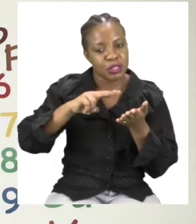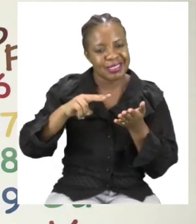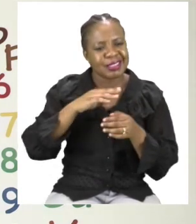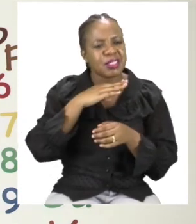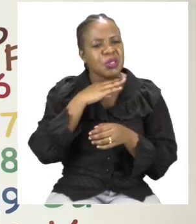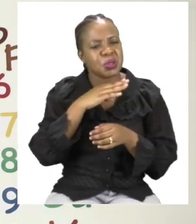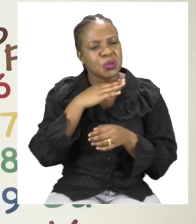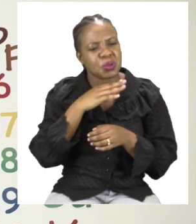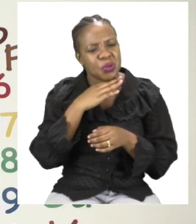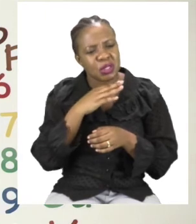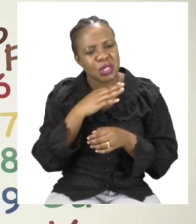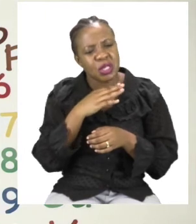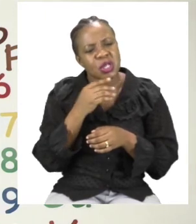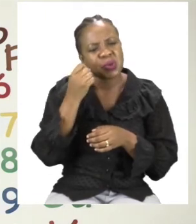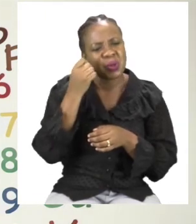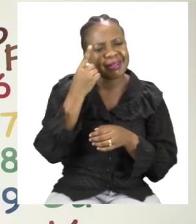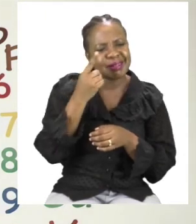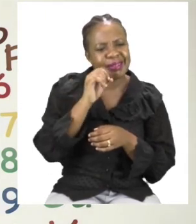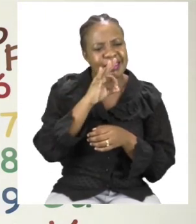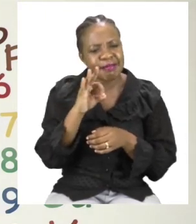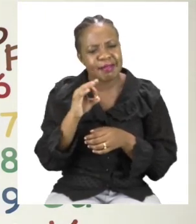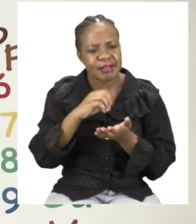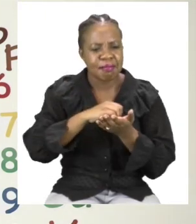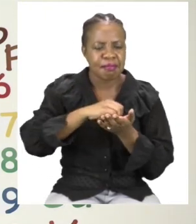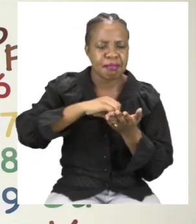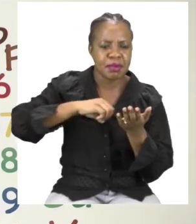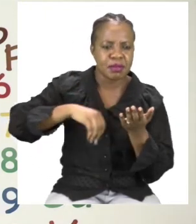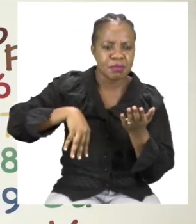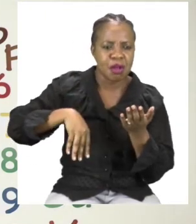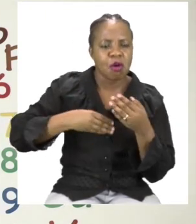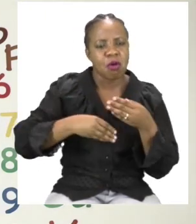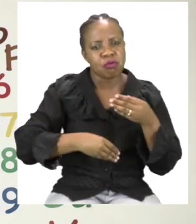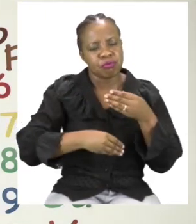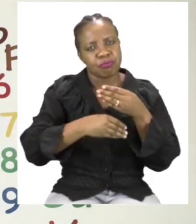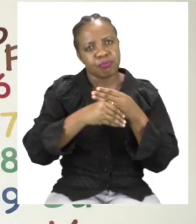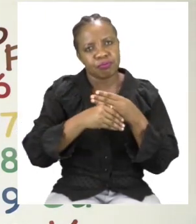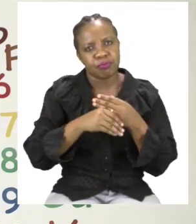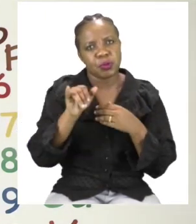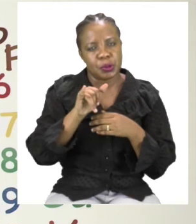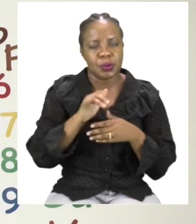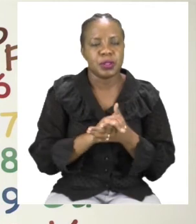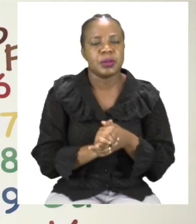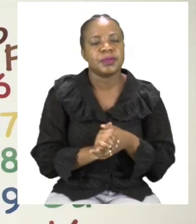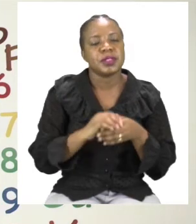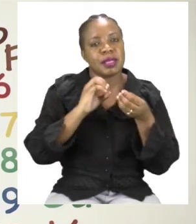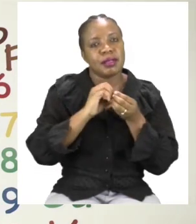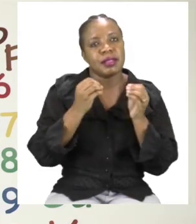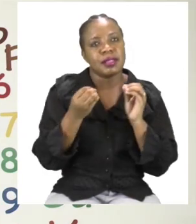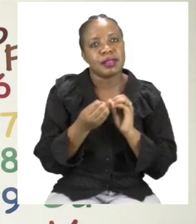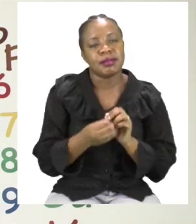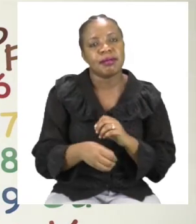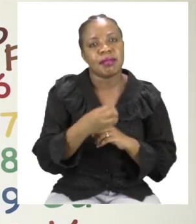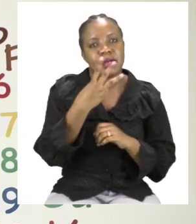understand what it is asking you to find. Then for number 3, continue the chain. Make